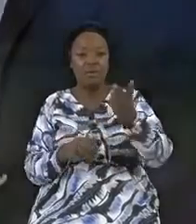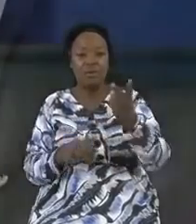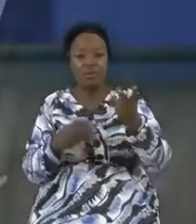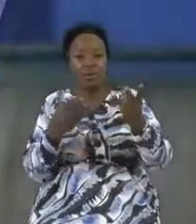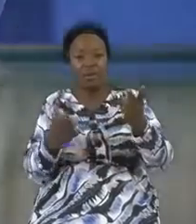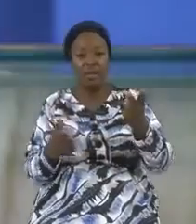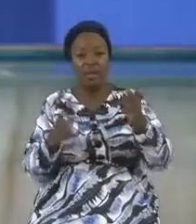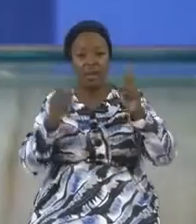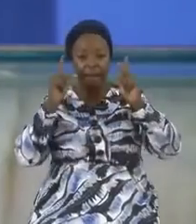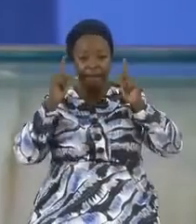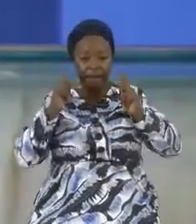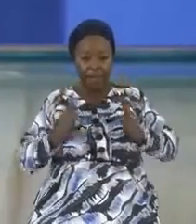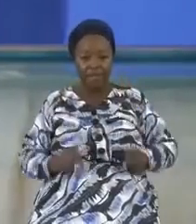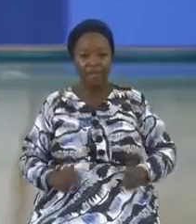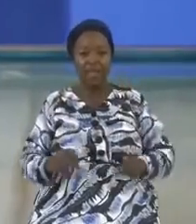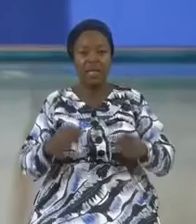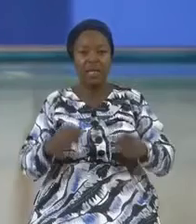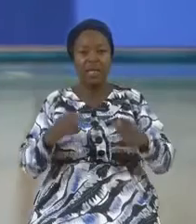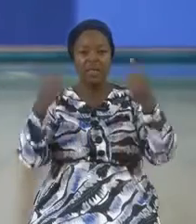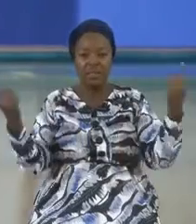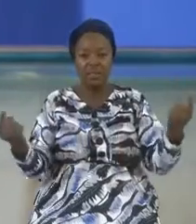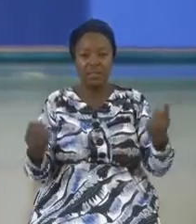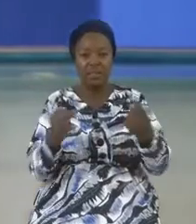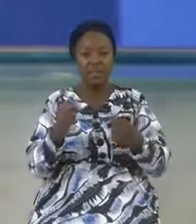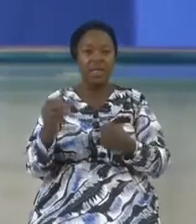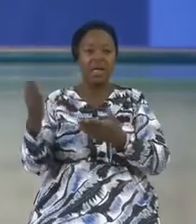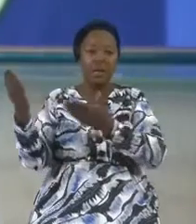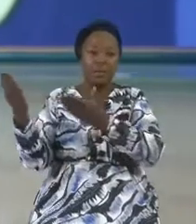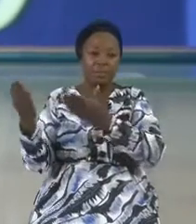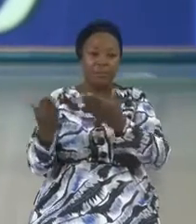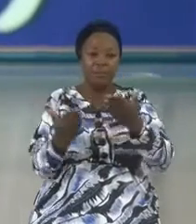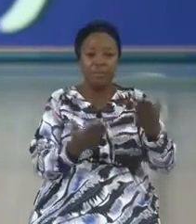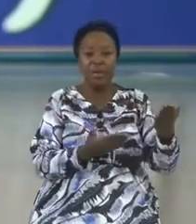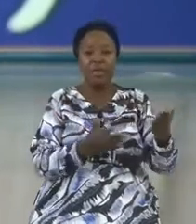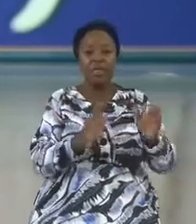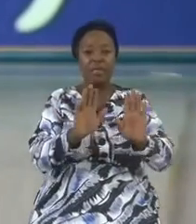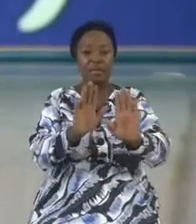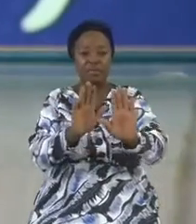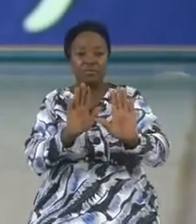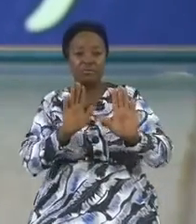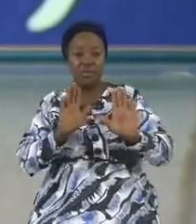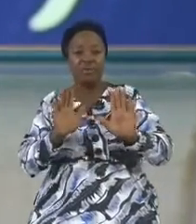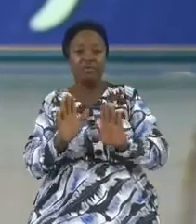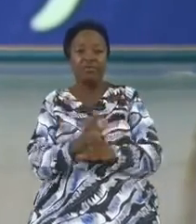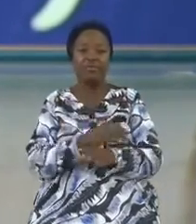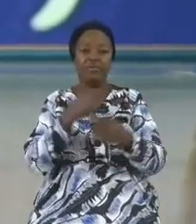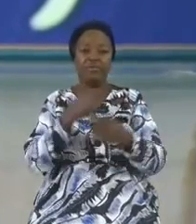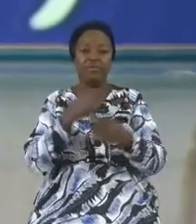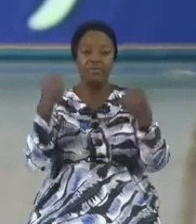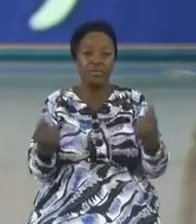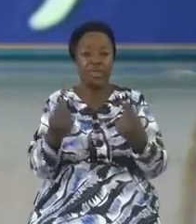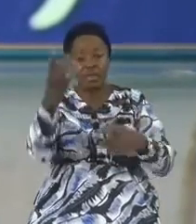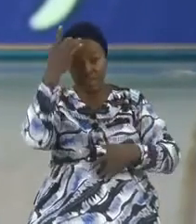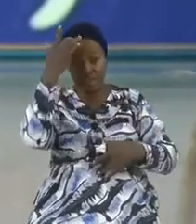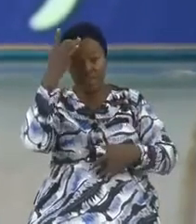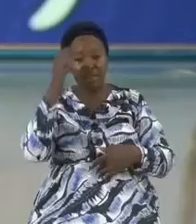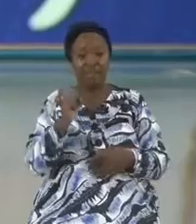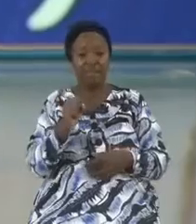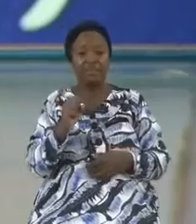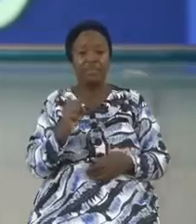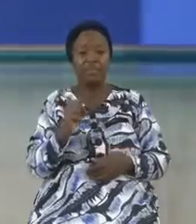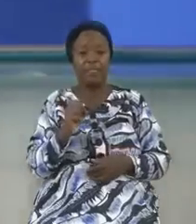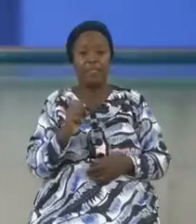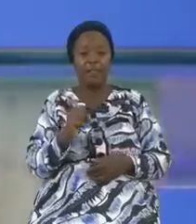personal sins, causes of dreadful sicknesses. Personal sins,